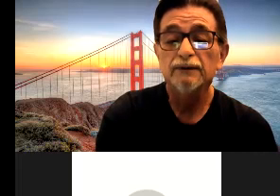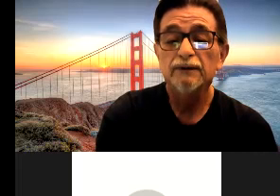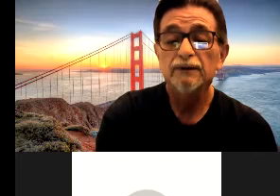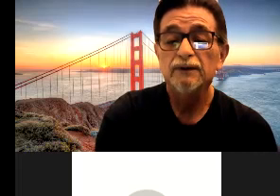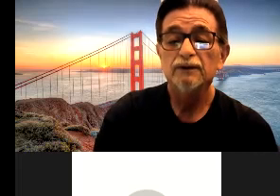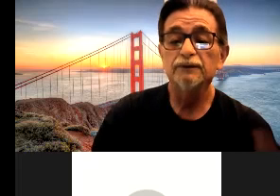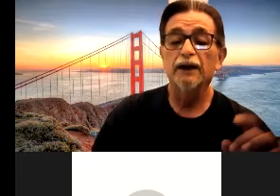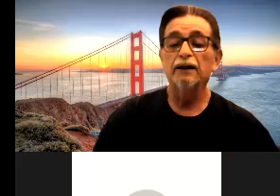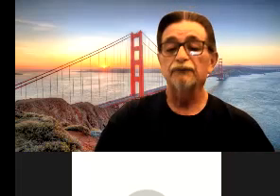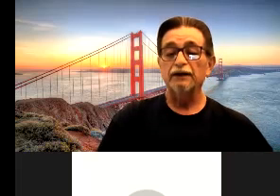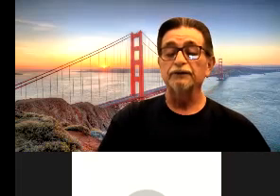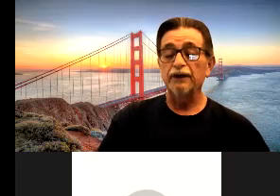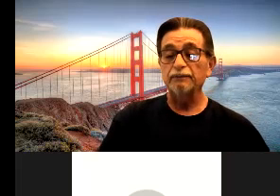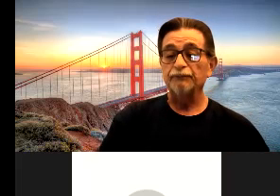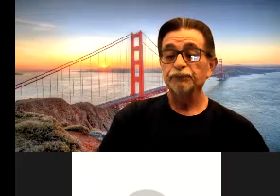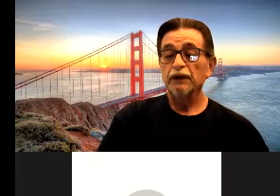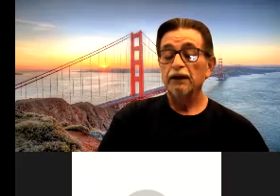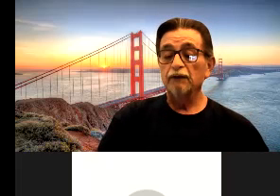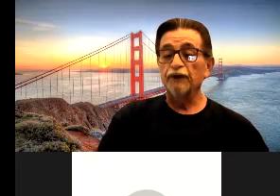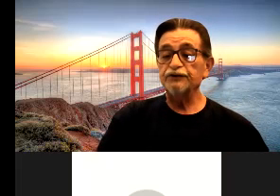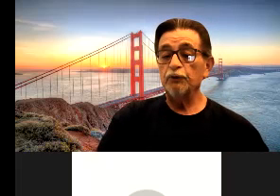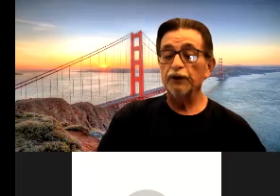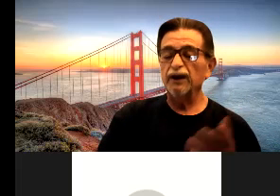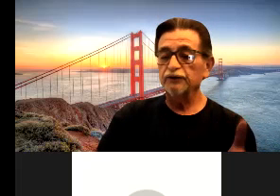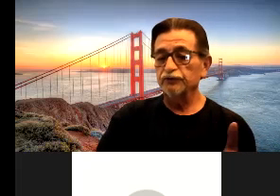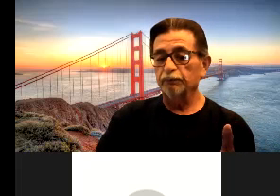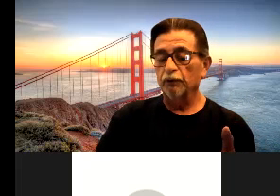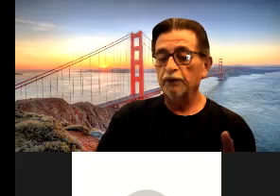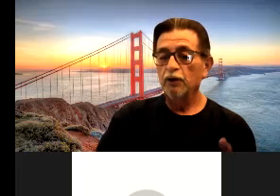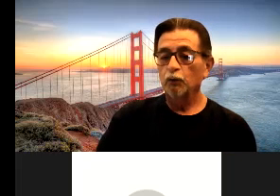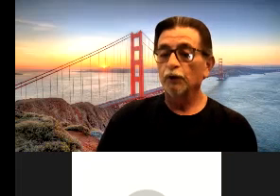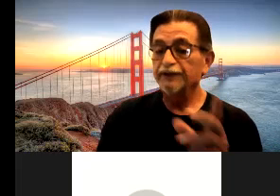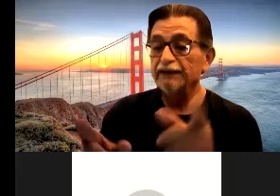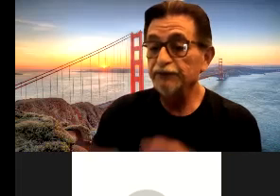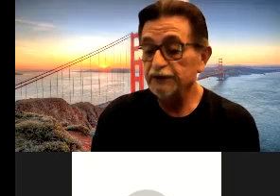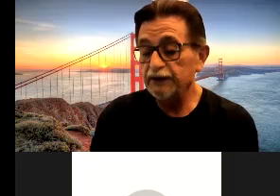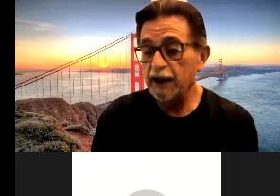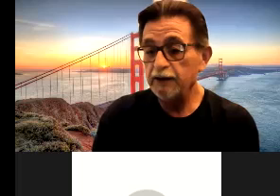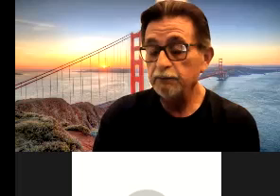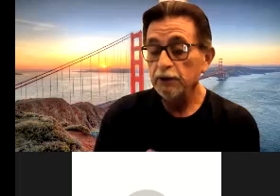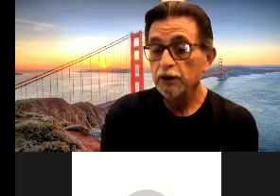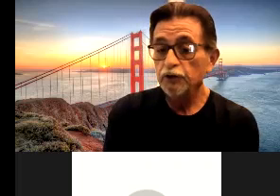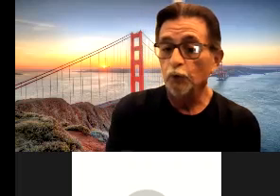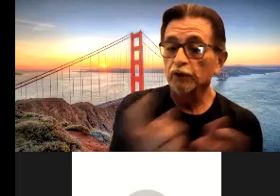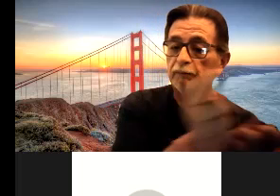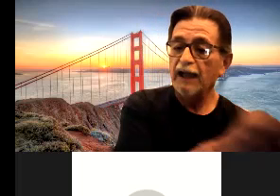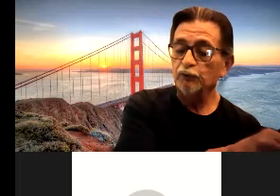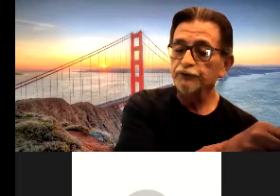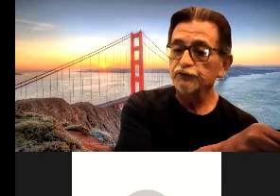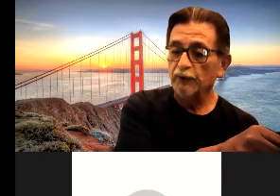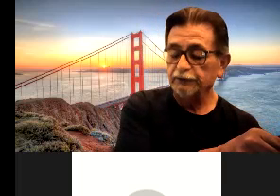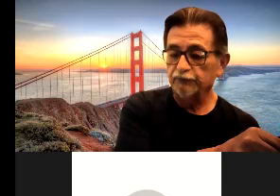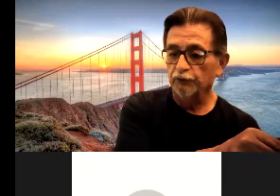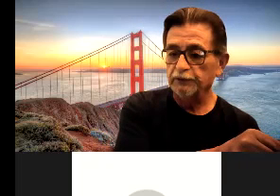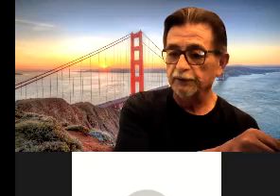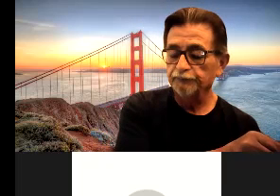sulfide. Okay, if I had to name it. Eventually, we're going to get to the point where, given the name, you work